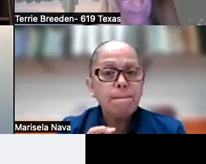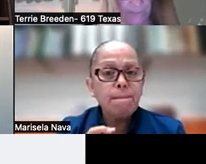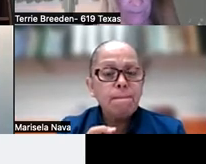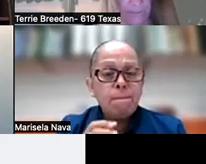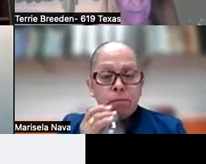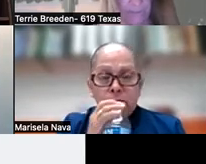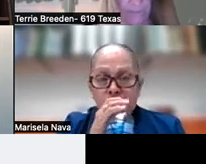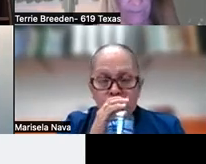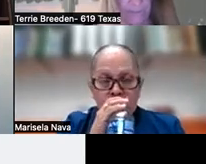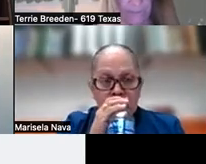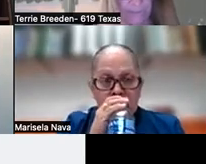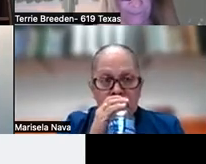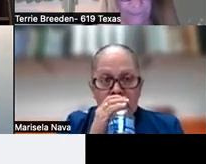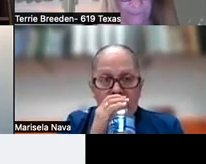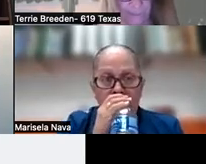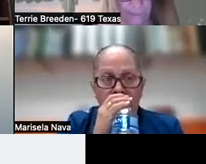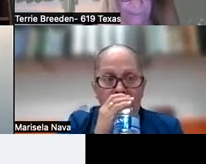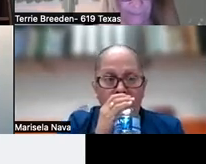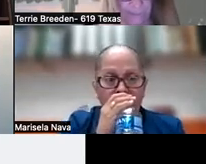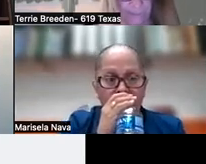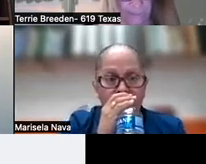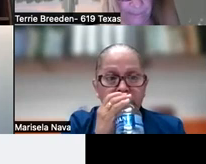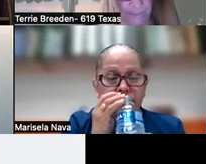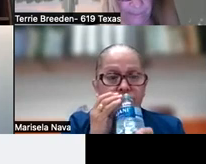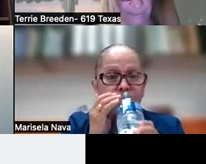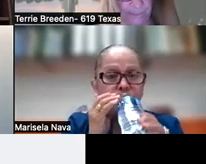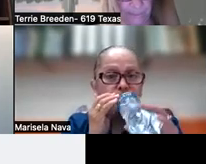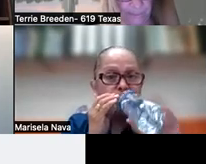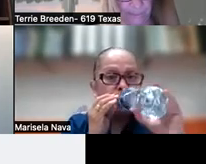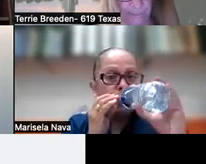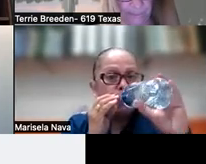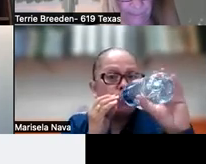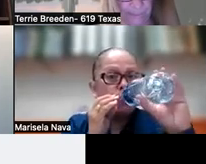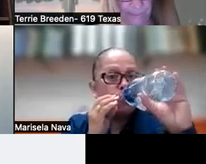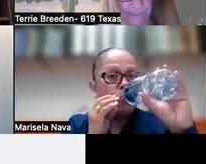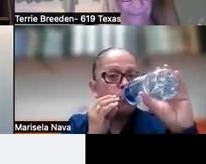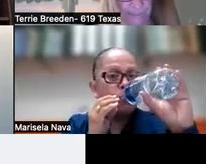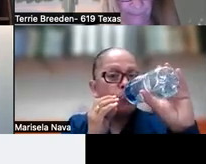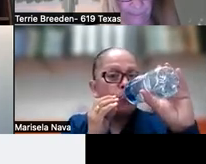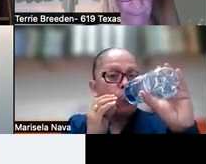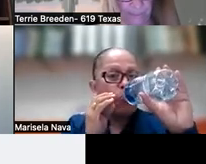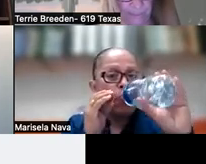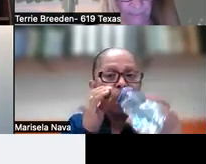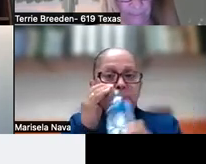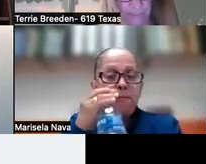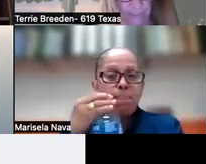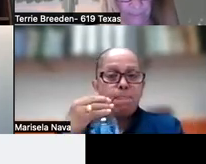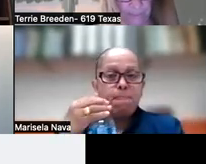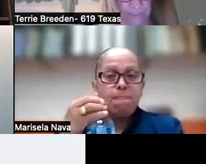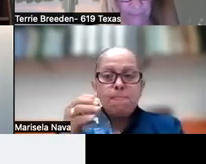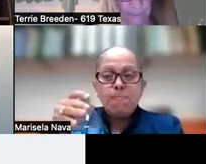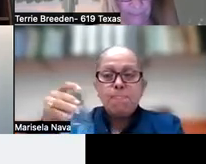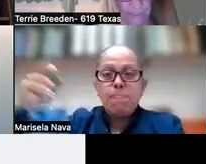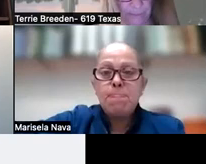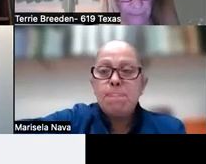Oh no, Junior, you're not. Junior on mute. Yeah, there you go. I thought I had unmuted me, but I